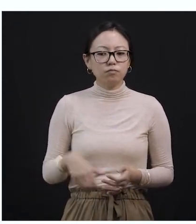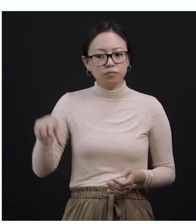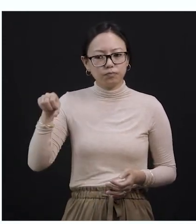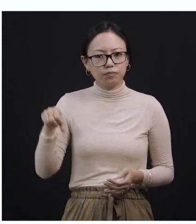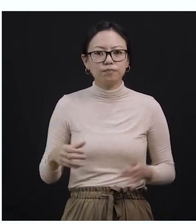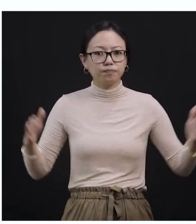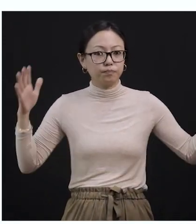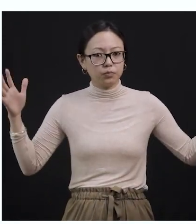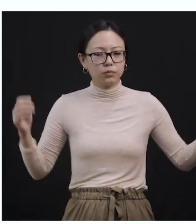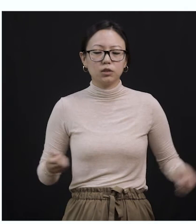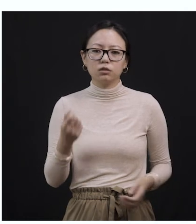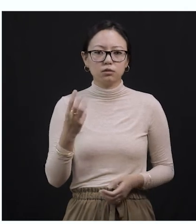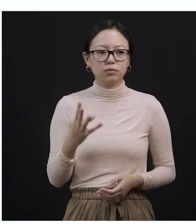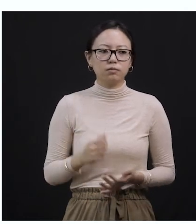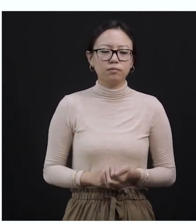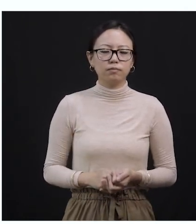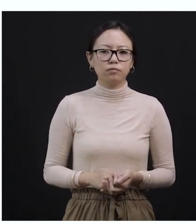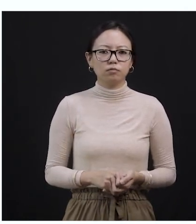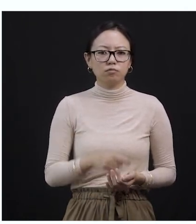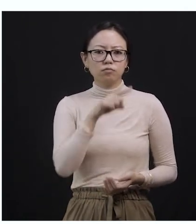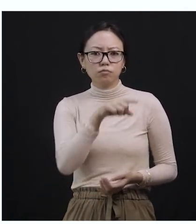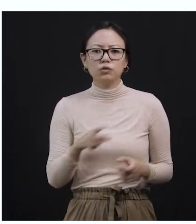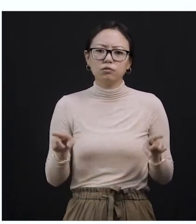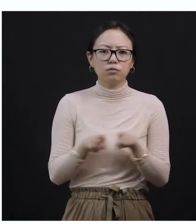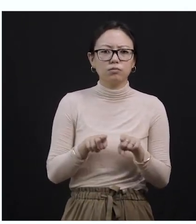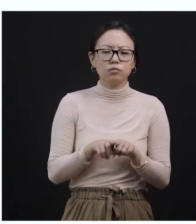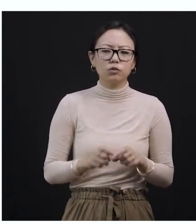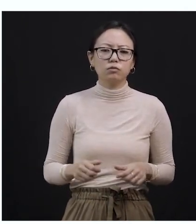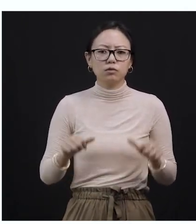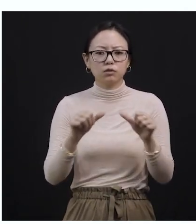All right, children? So this is an example of ascending.